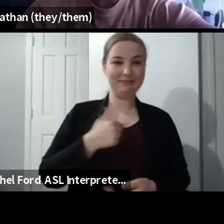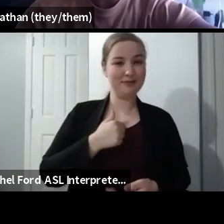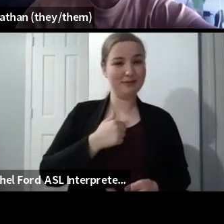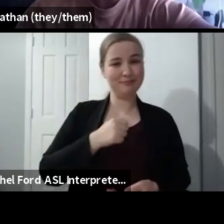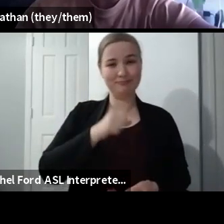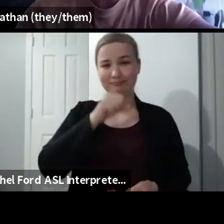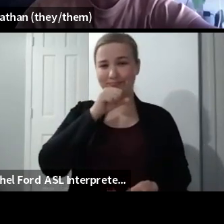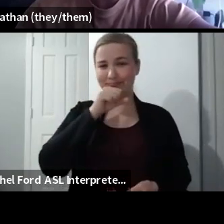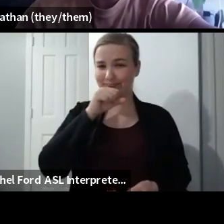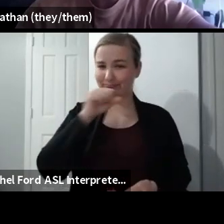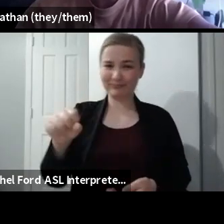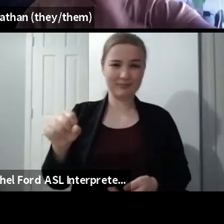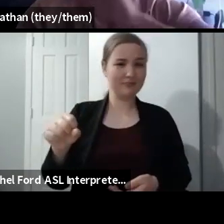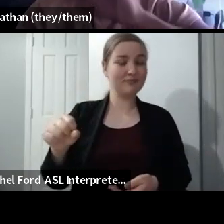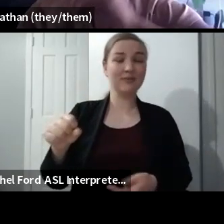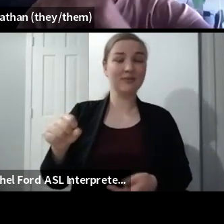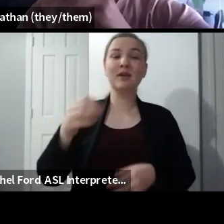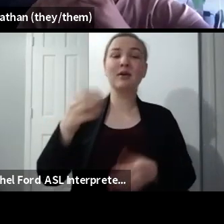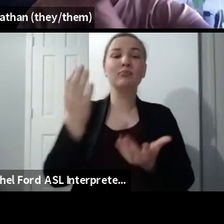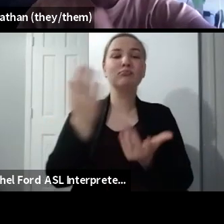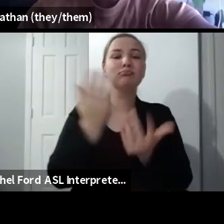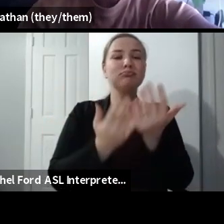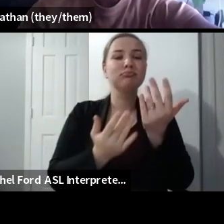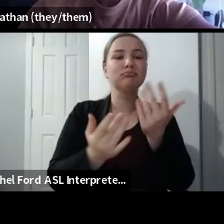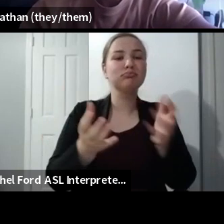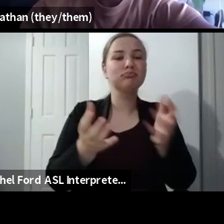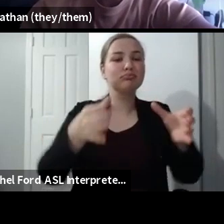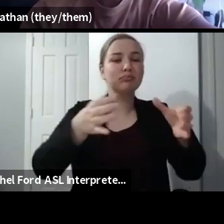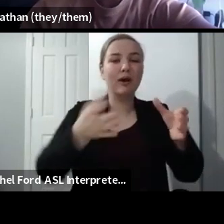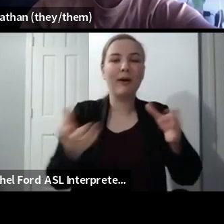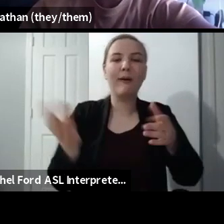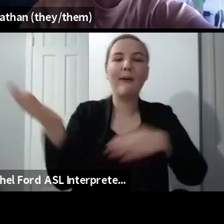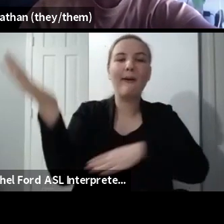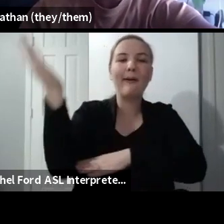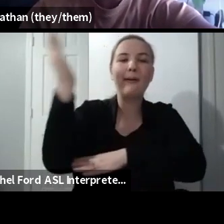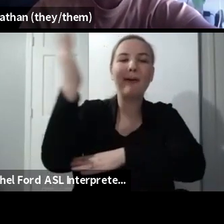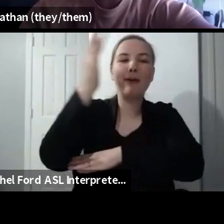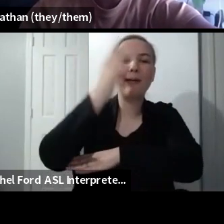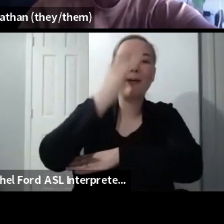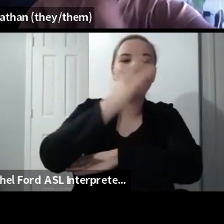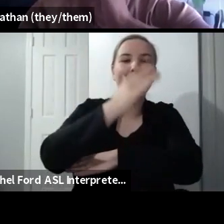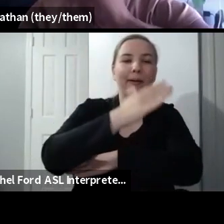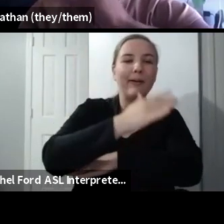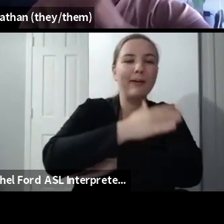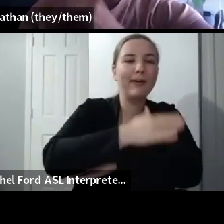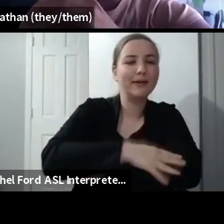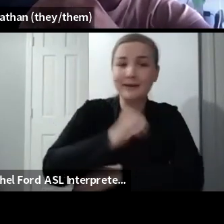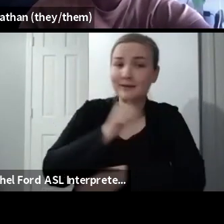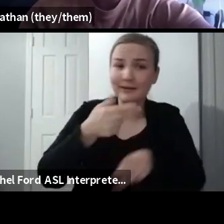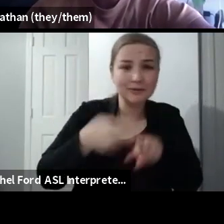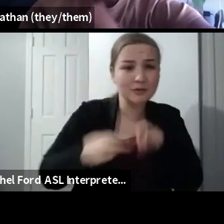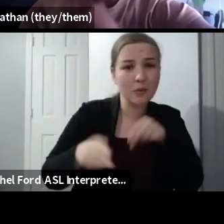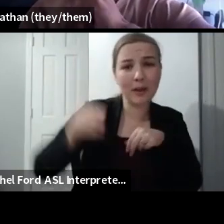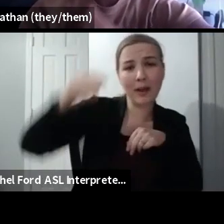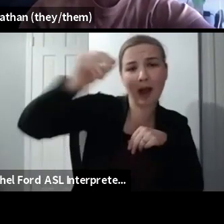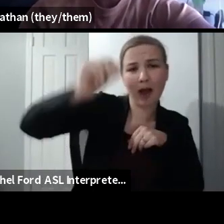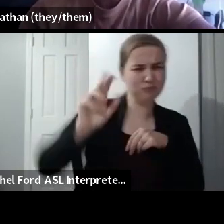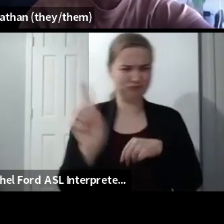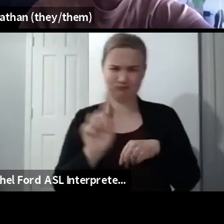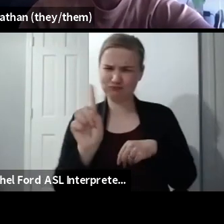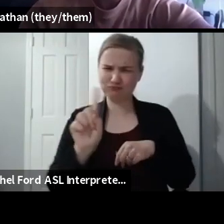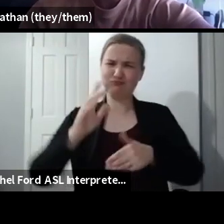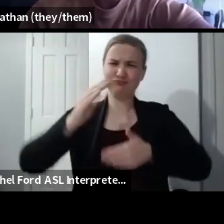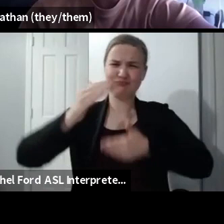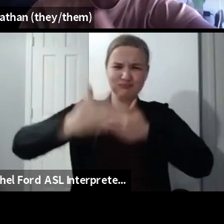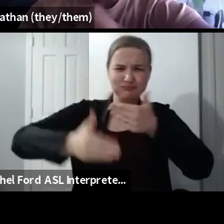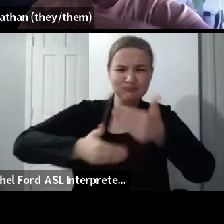day like process. I'm like, put one thing in. I want it to simmer for an hour. Put another thing. Simmer for an